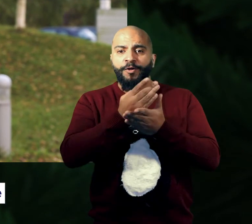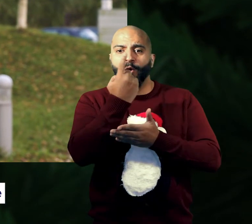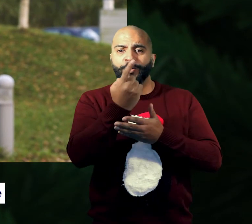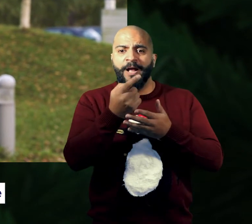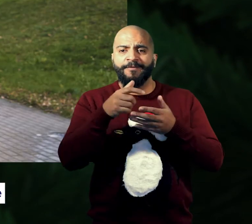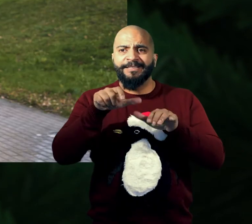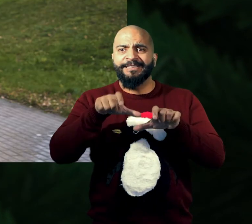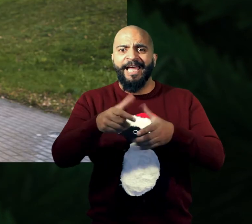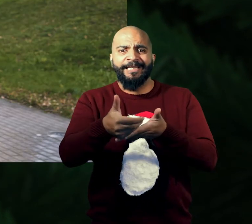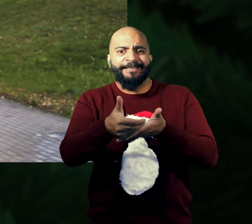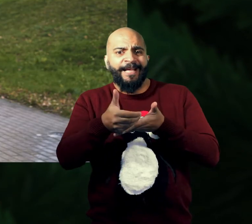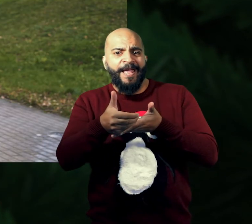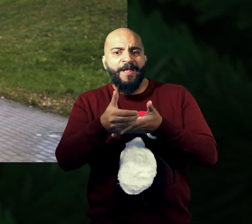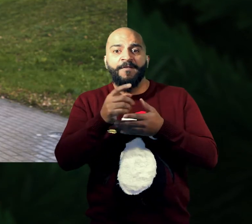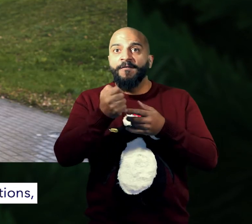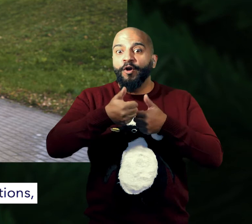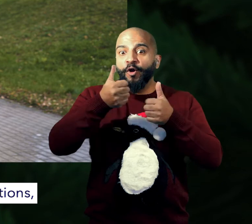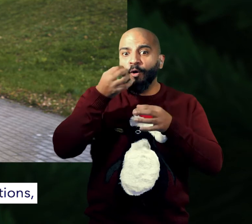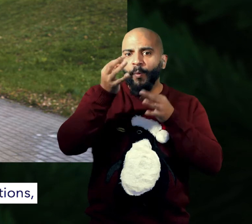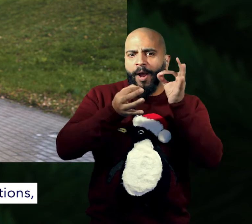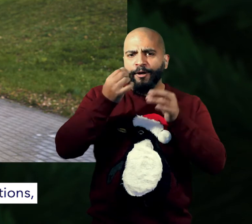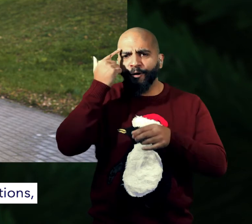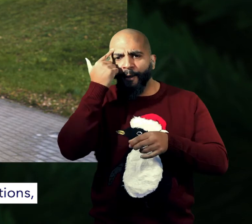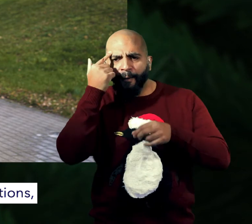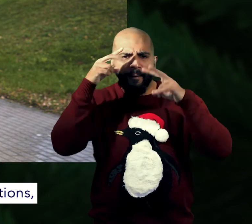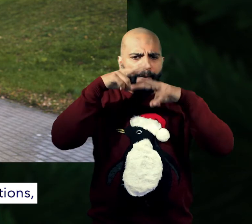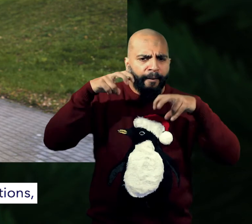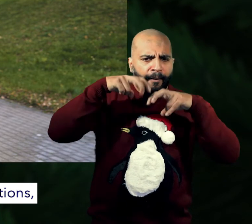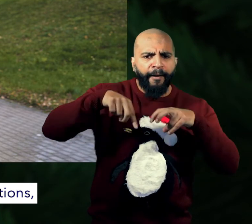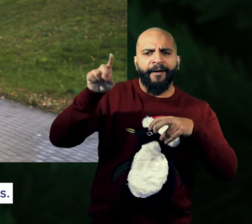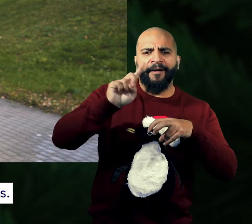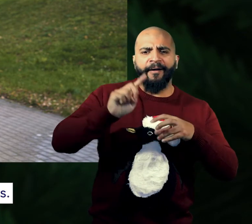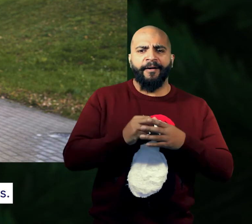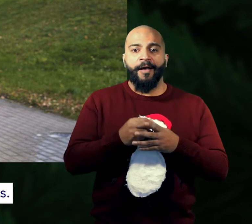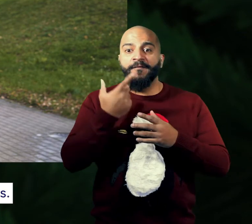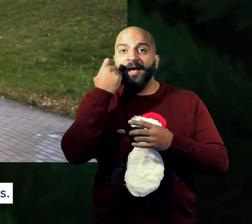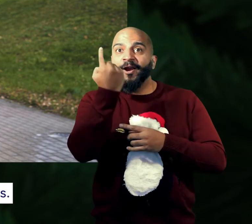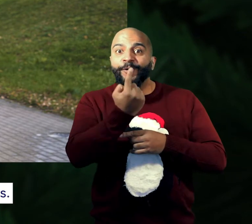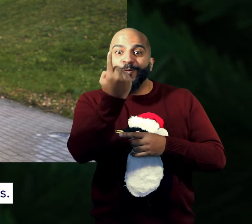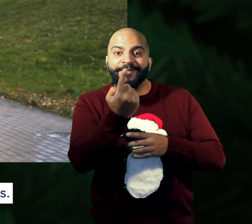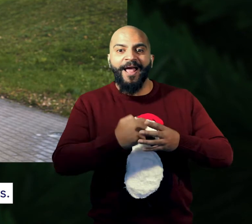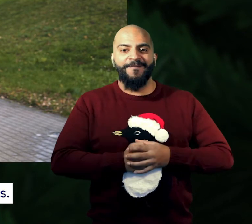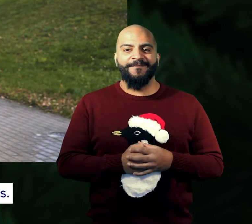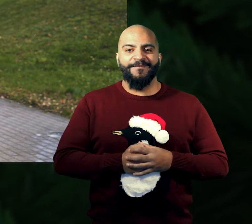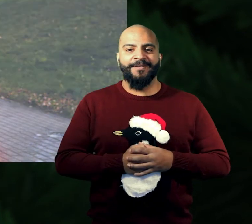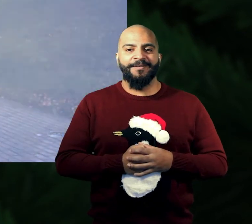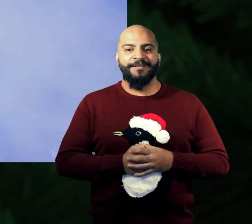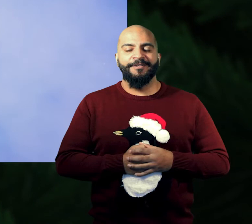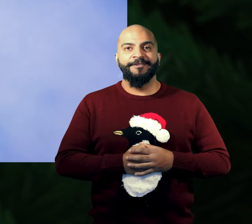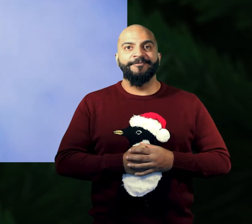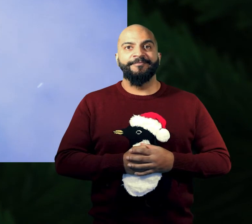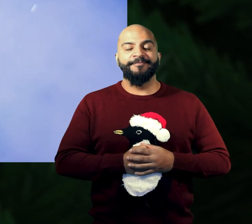to stay safe, it's good to ask questions, design experiments to answer those questions, and find out the answers for yourselves.